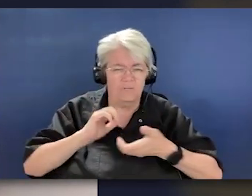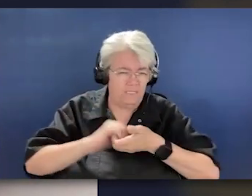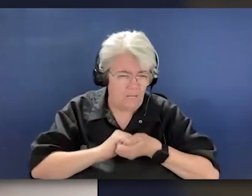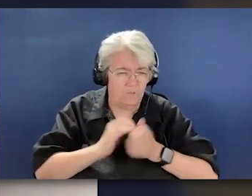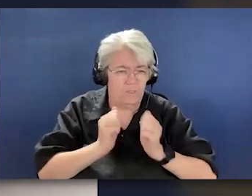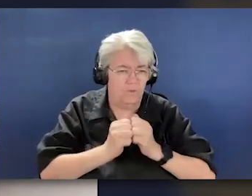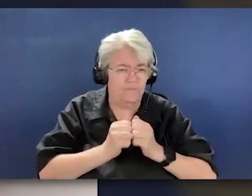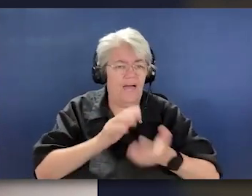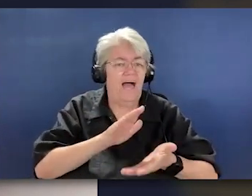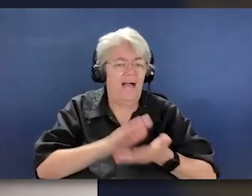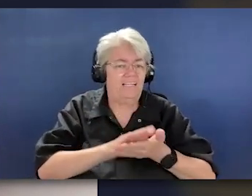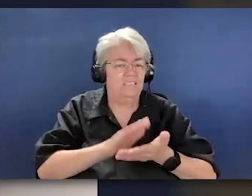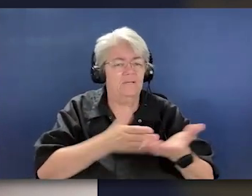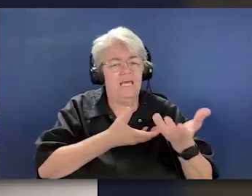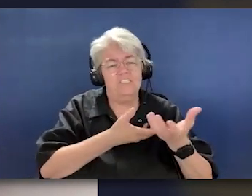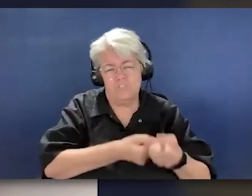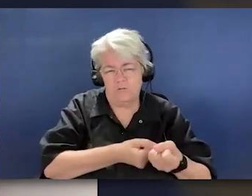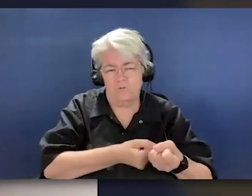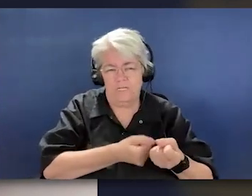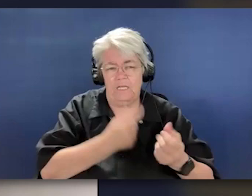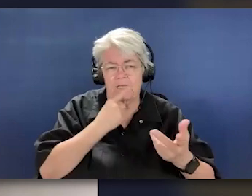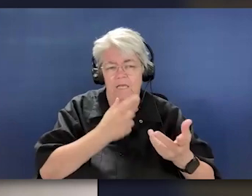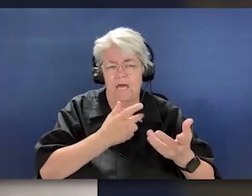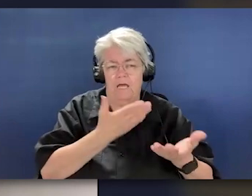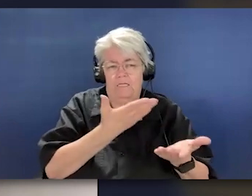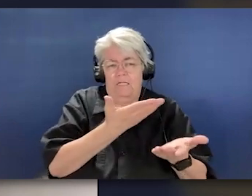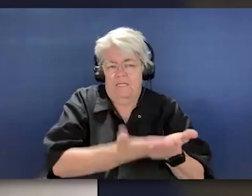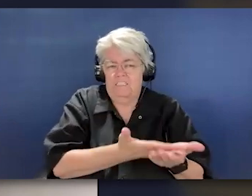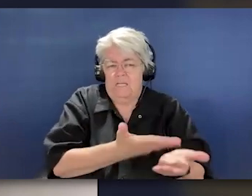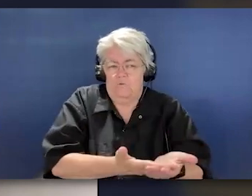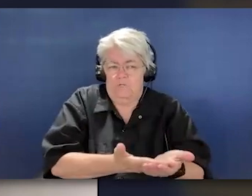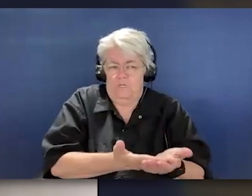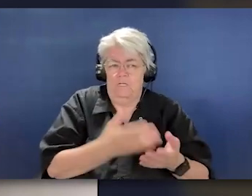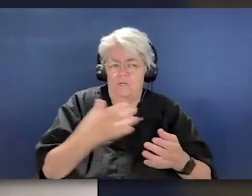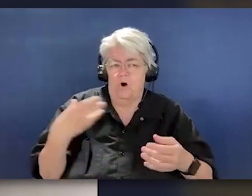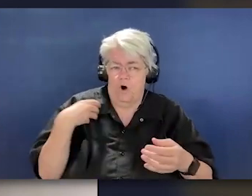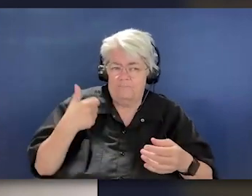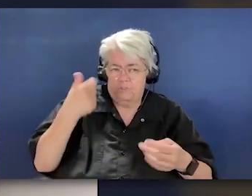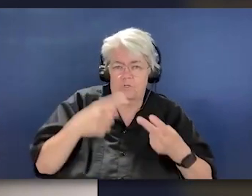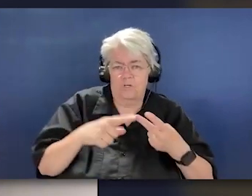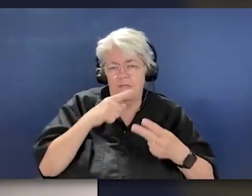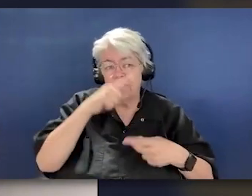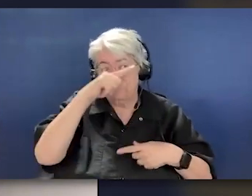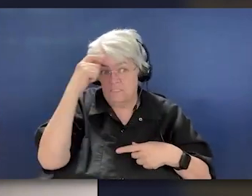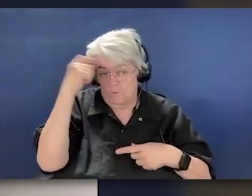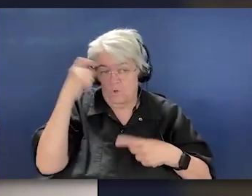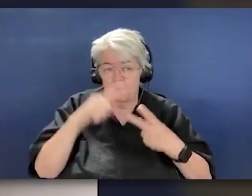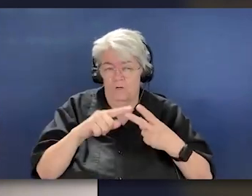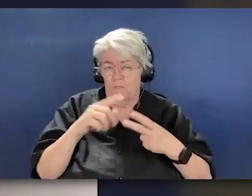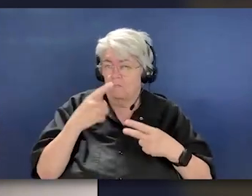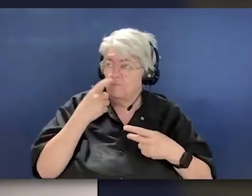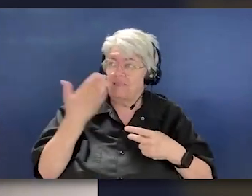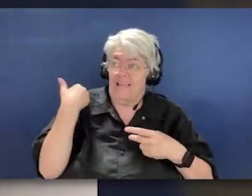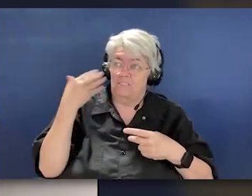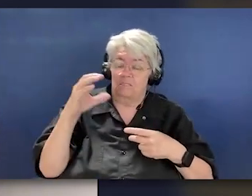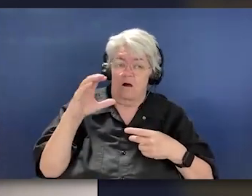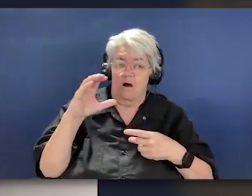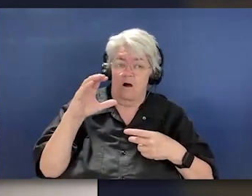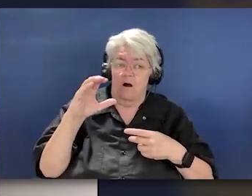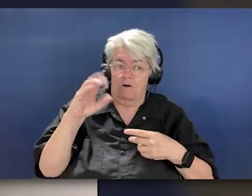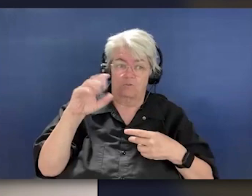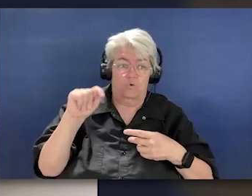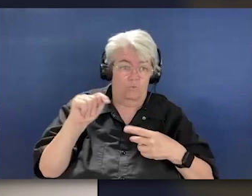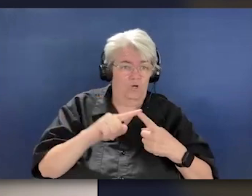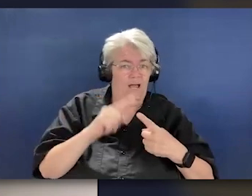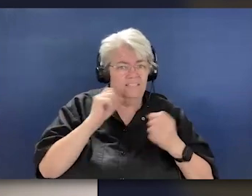academic integrity officer. We held a summit on AI in higher education in October, where several